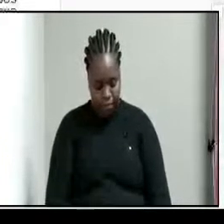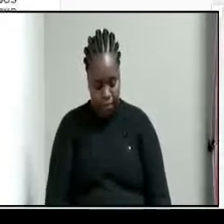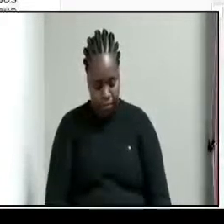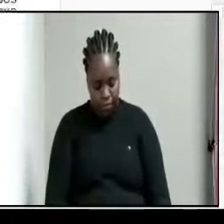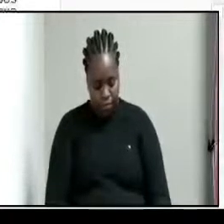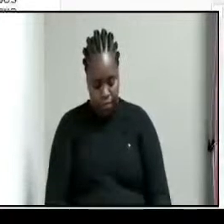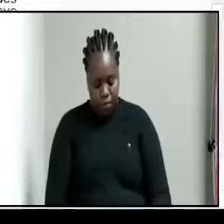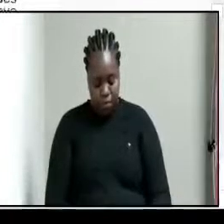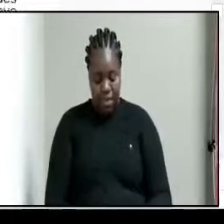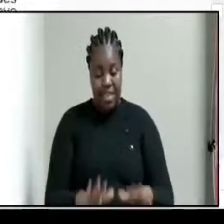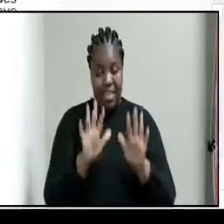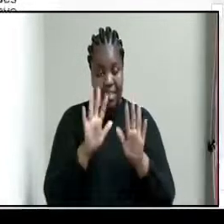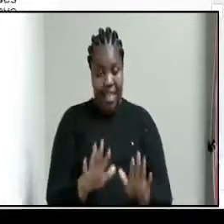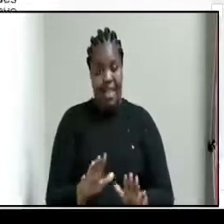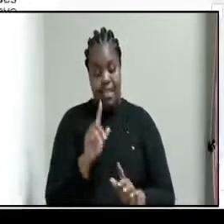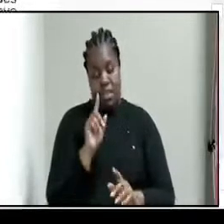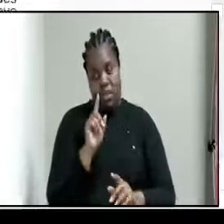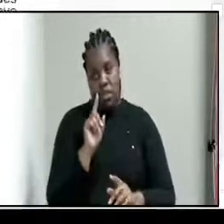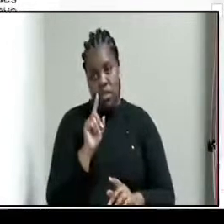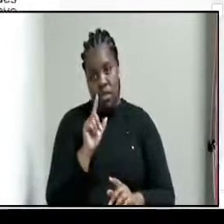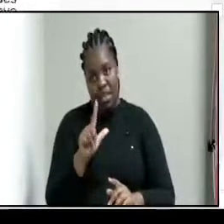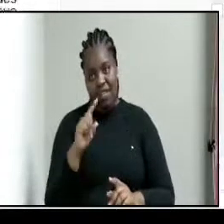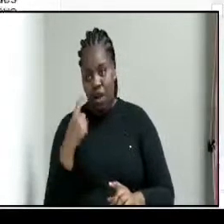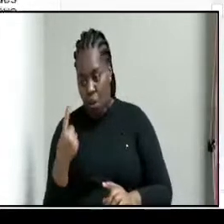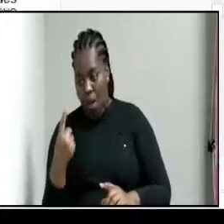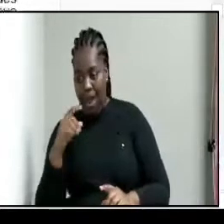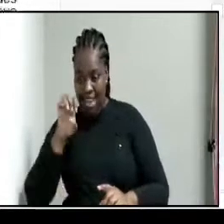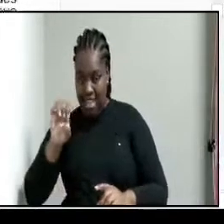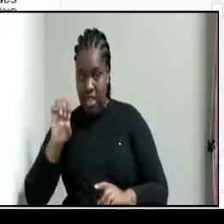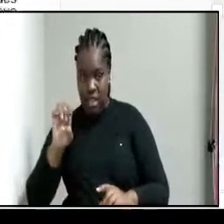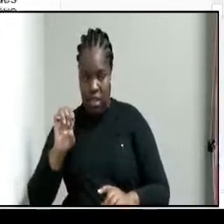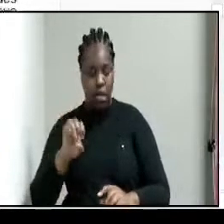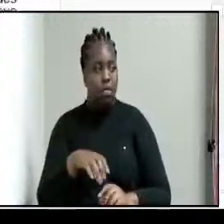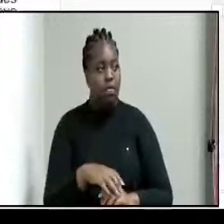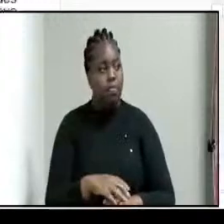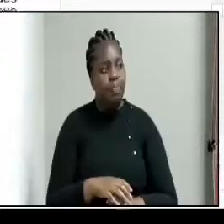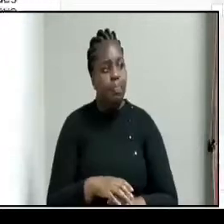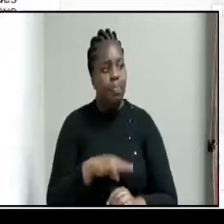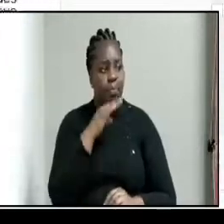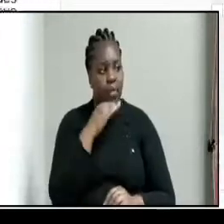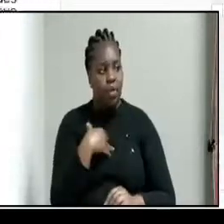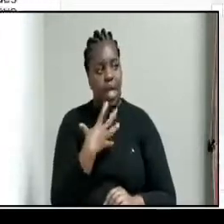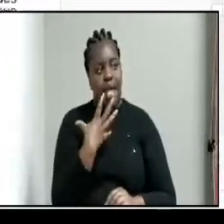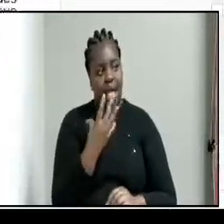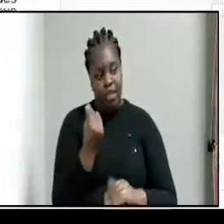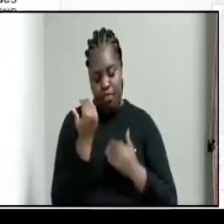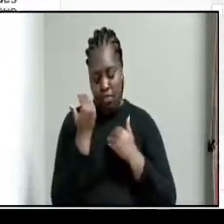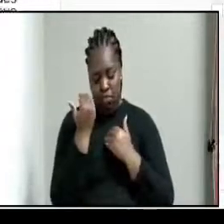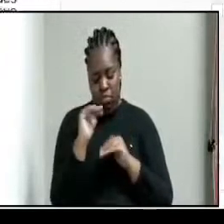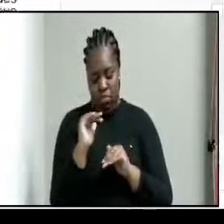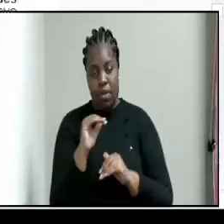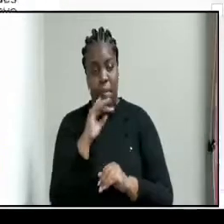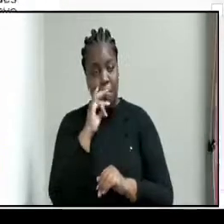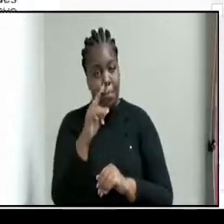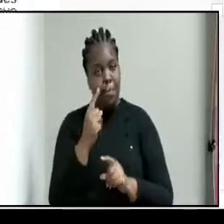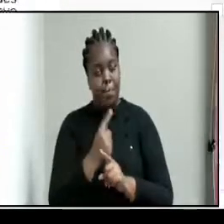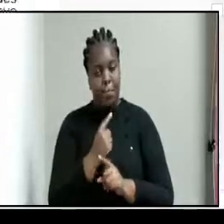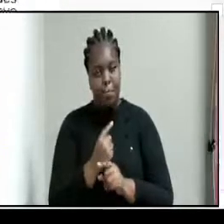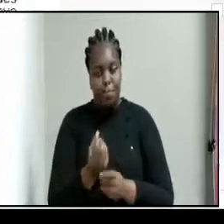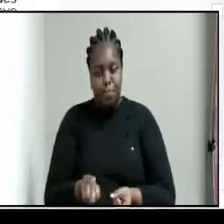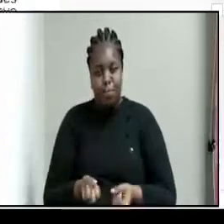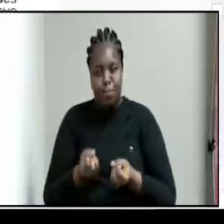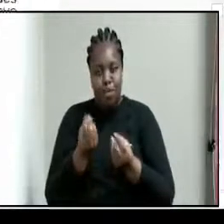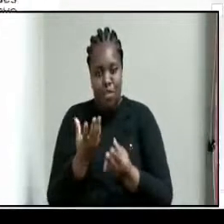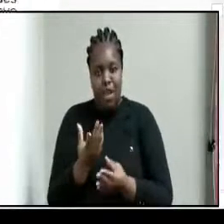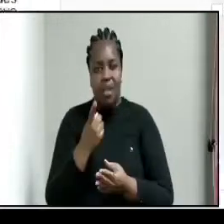comes to Section 27(1)b, there is an internal qualification or limitation which provides that the state can only